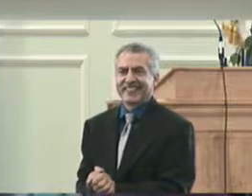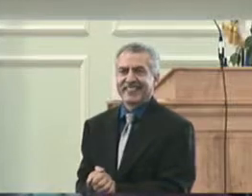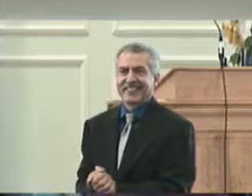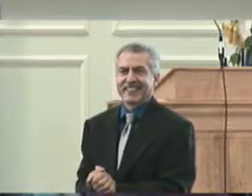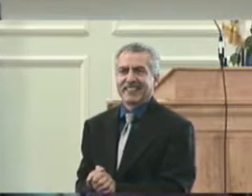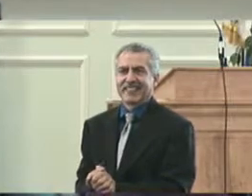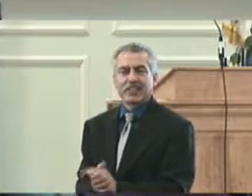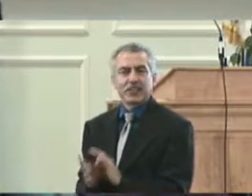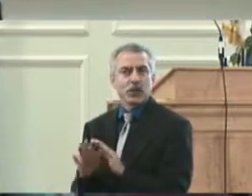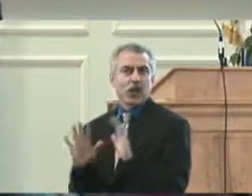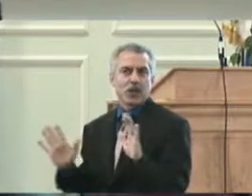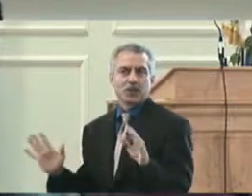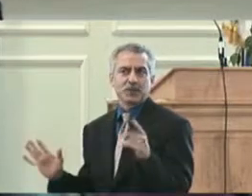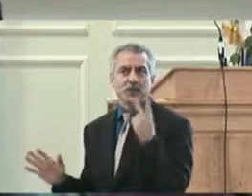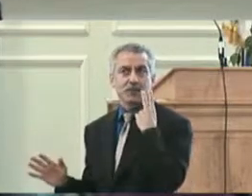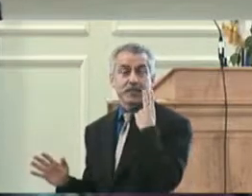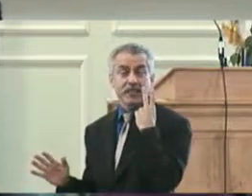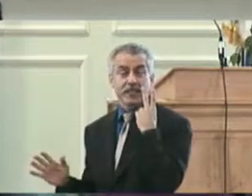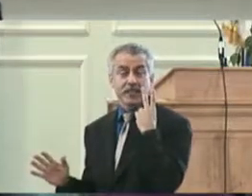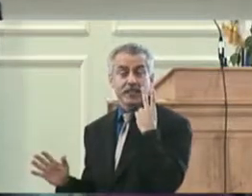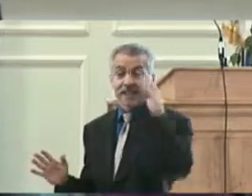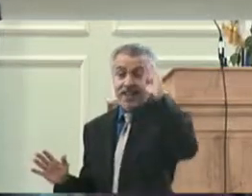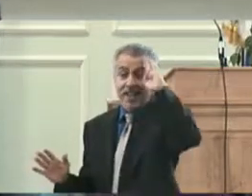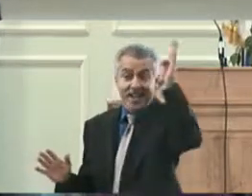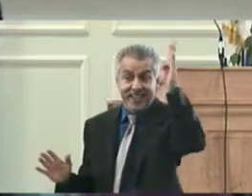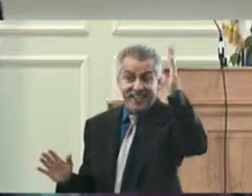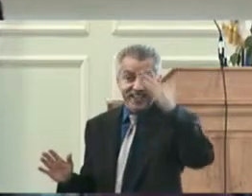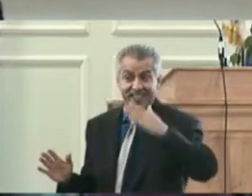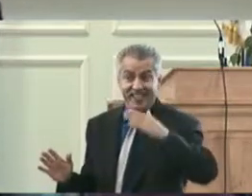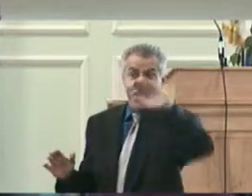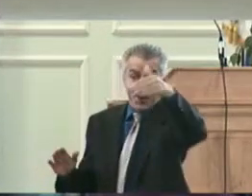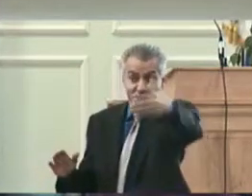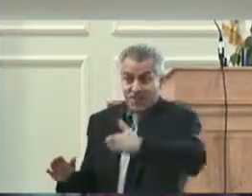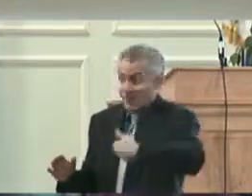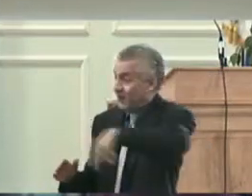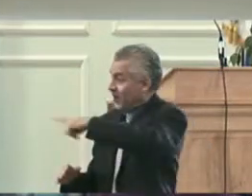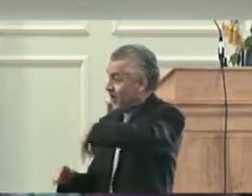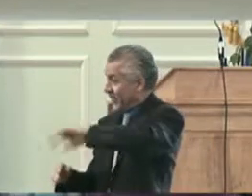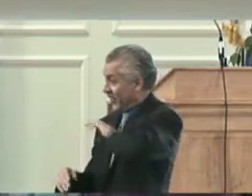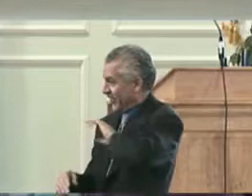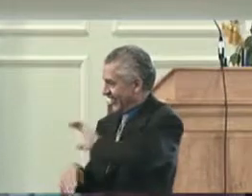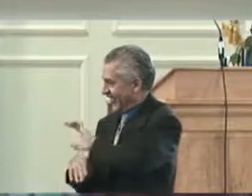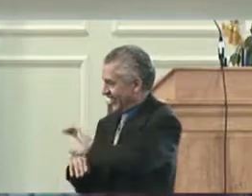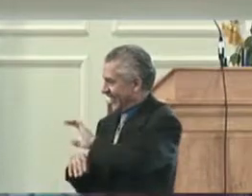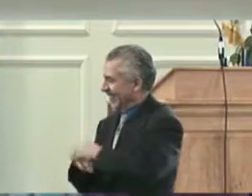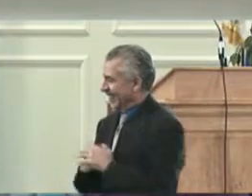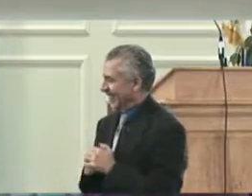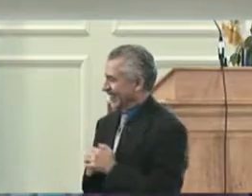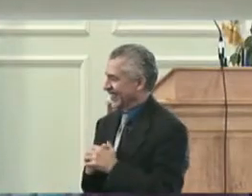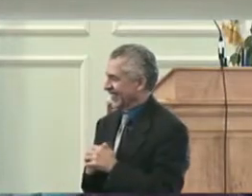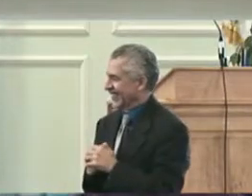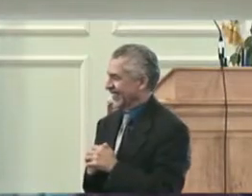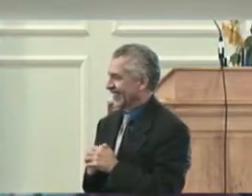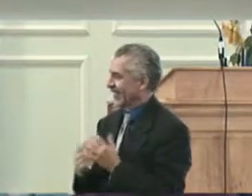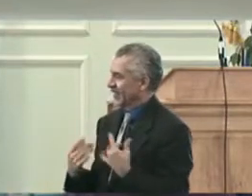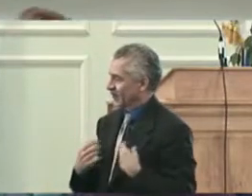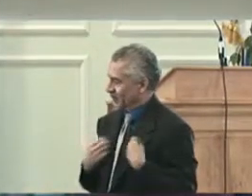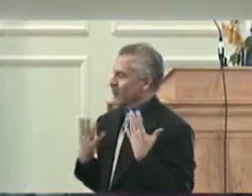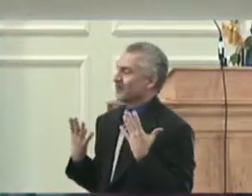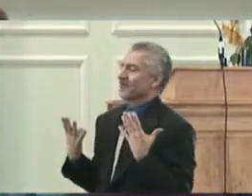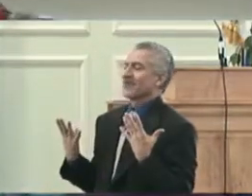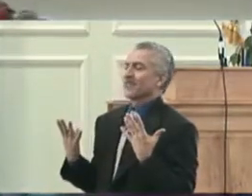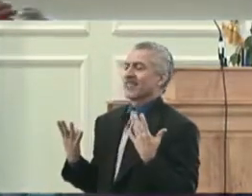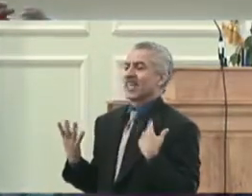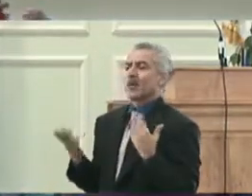so awesome to say, "Hi, happy Sabbath. Welcome. It's so great to have you with us. I want to encourage